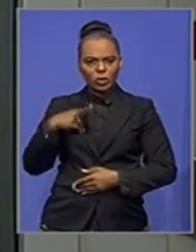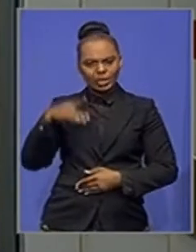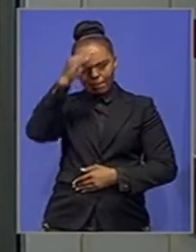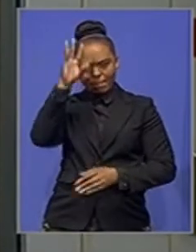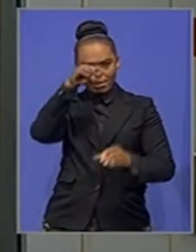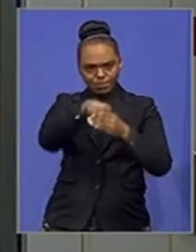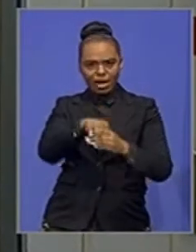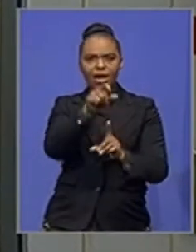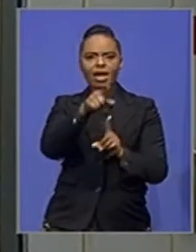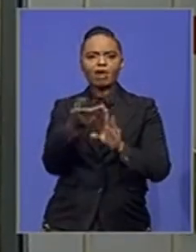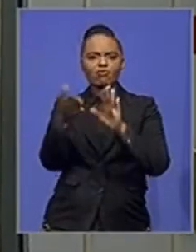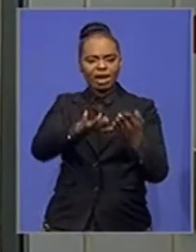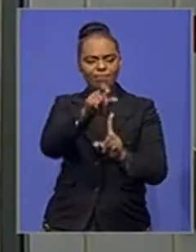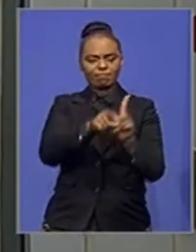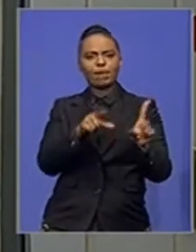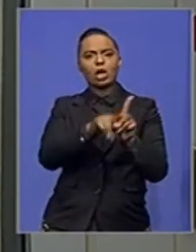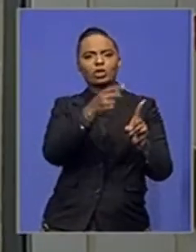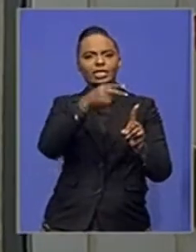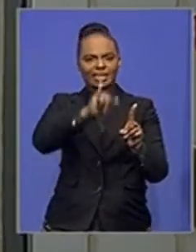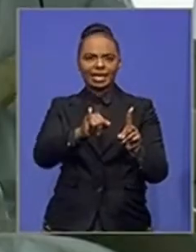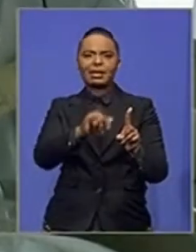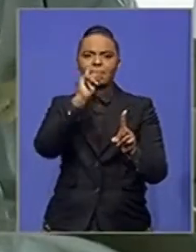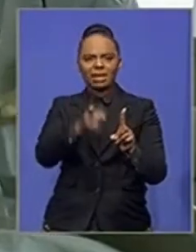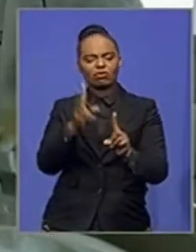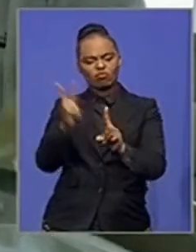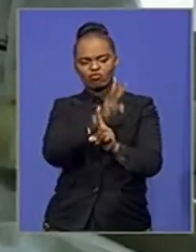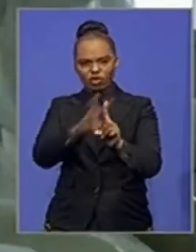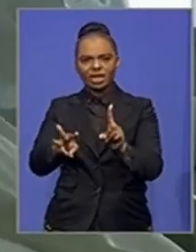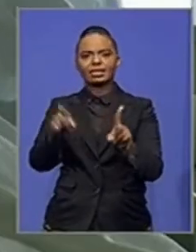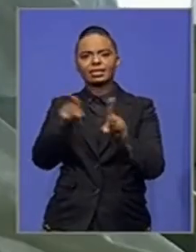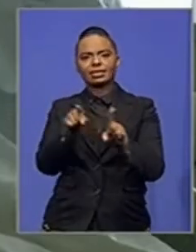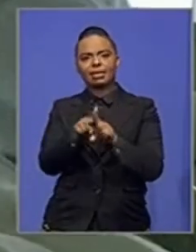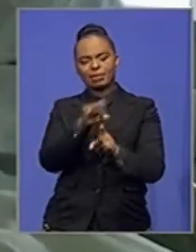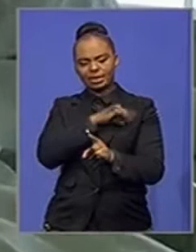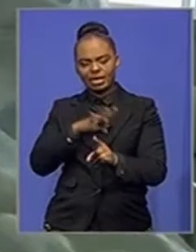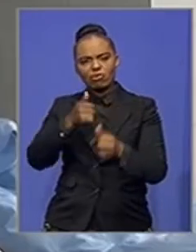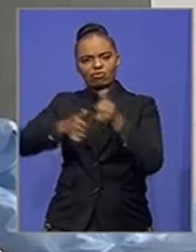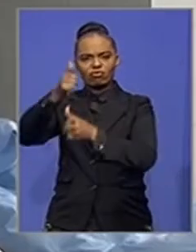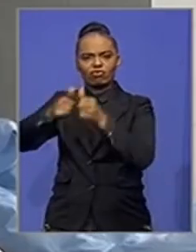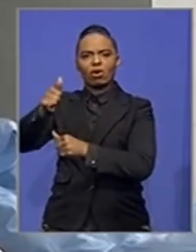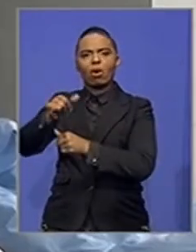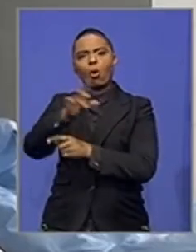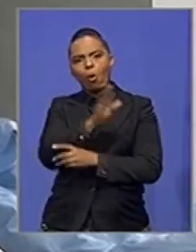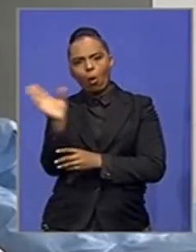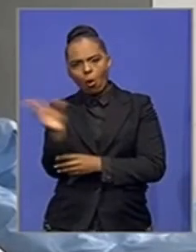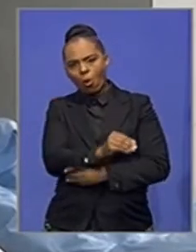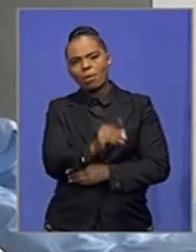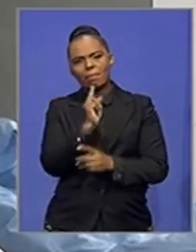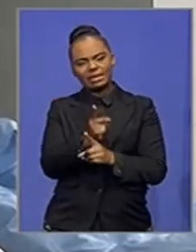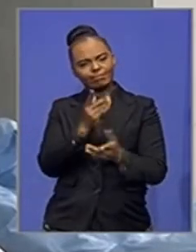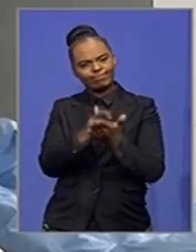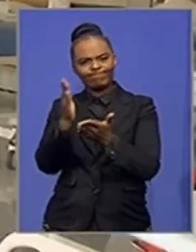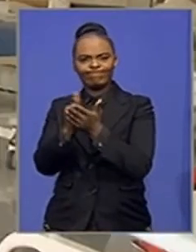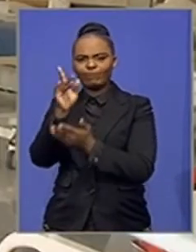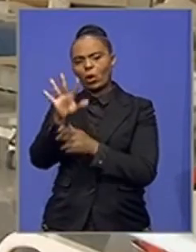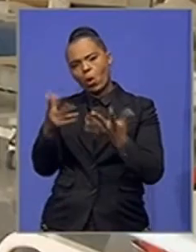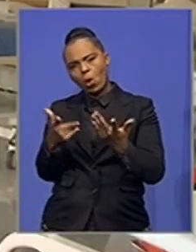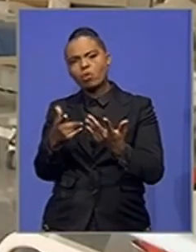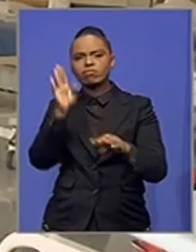la Shonisane ba lebagane le magato a kgalemo le gore bašomi le bolaodi bja bookelo ba hwetše tlhahlo ya boetapele. Ba